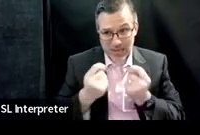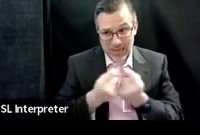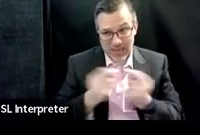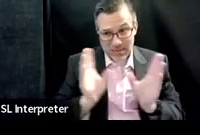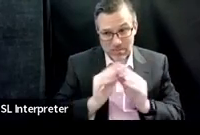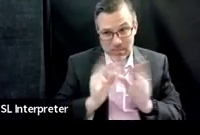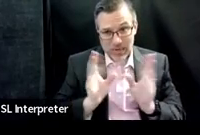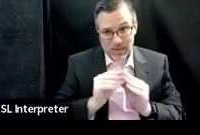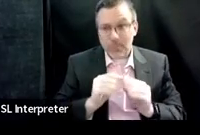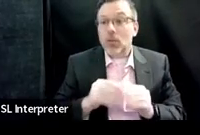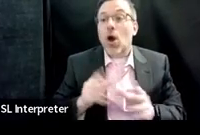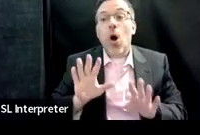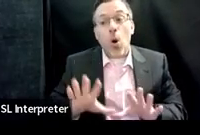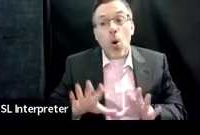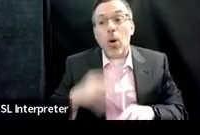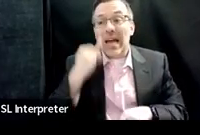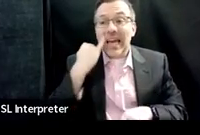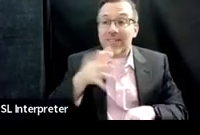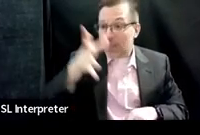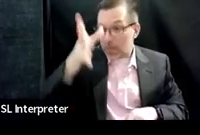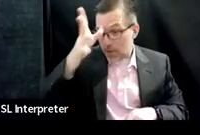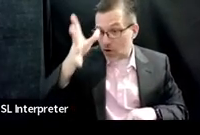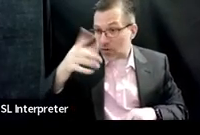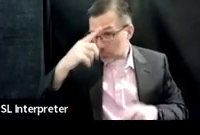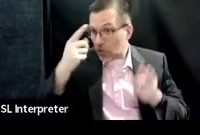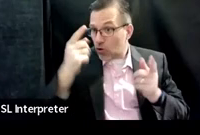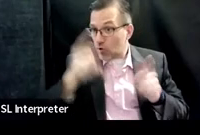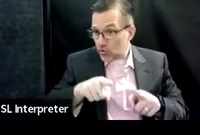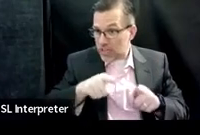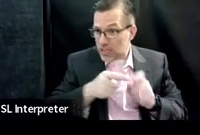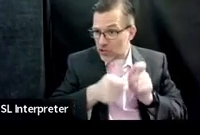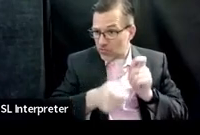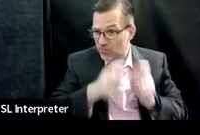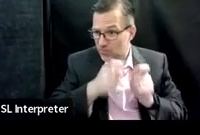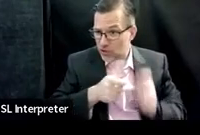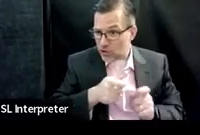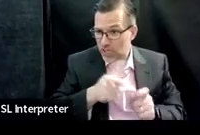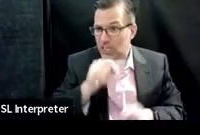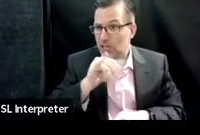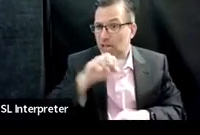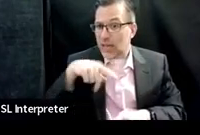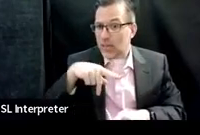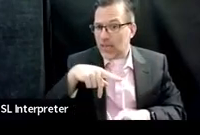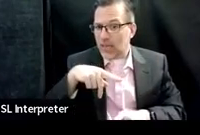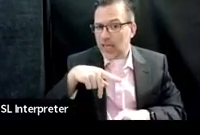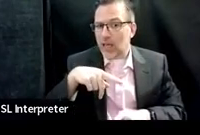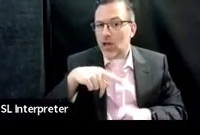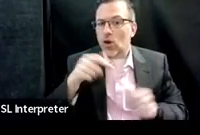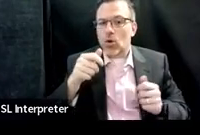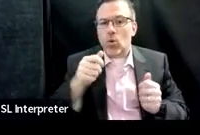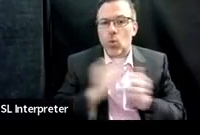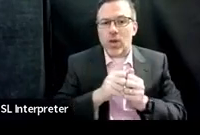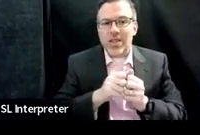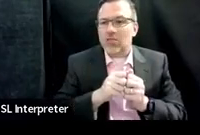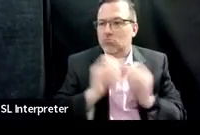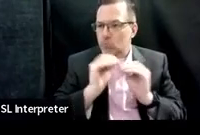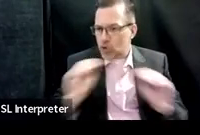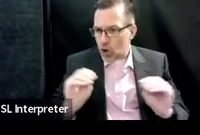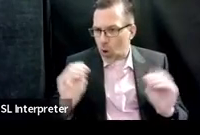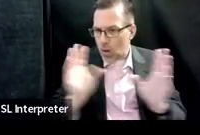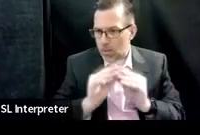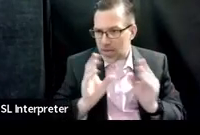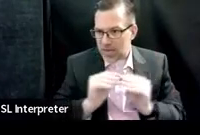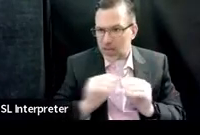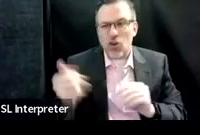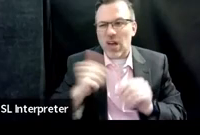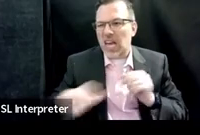there's been an agreement with the parent to amend the IEP without a meeting. or any other time that the SAU makes